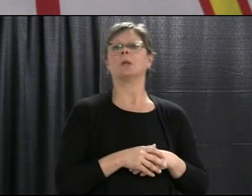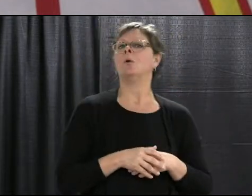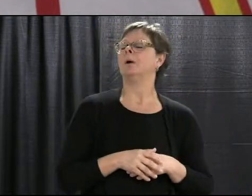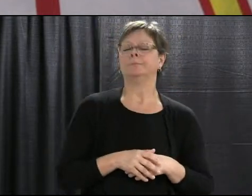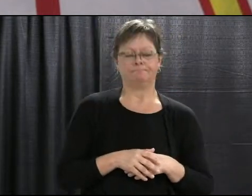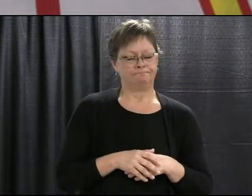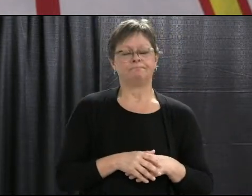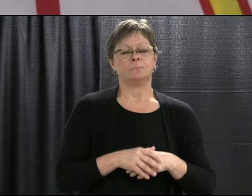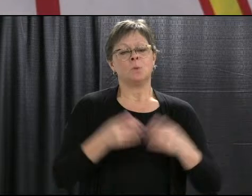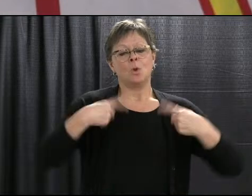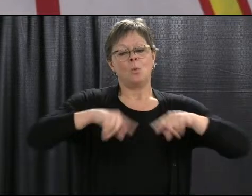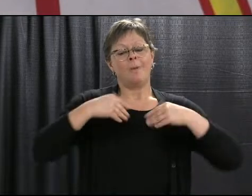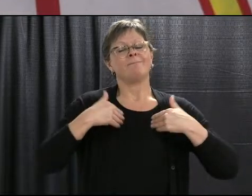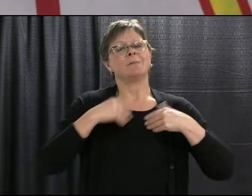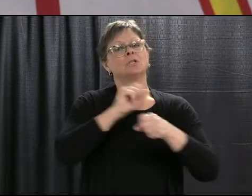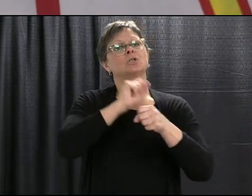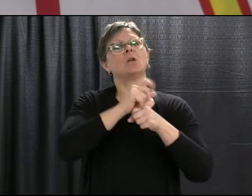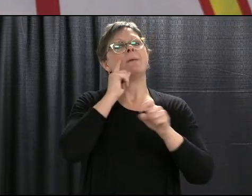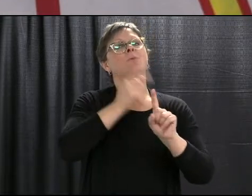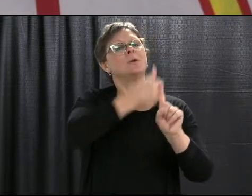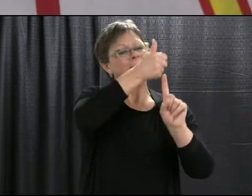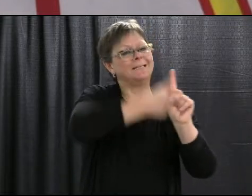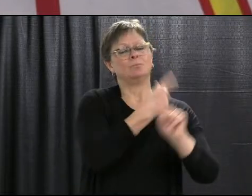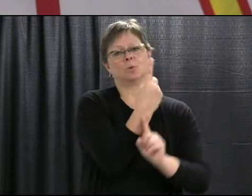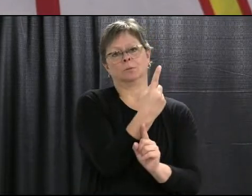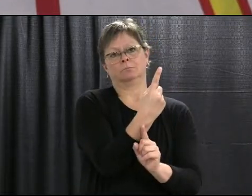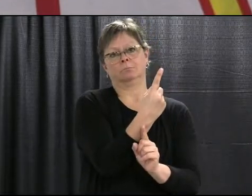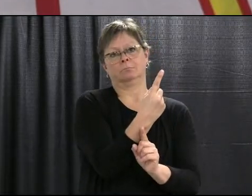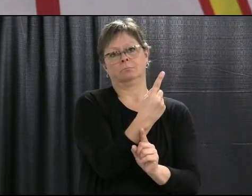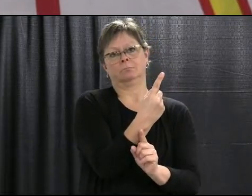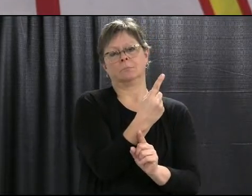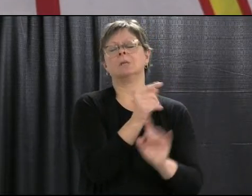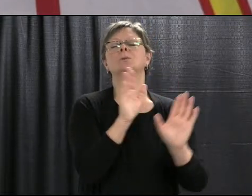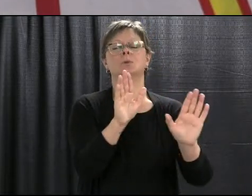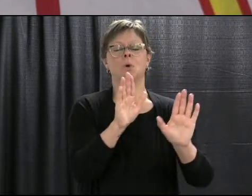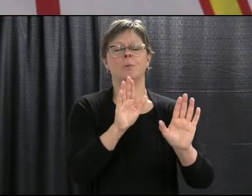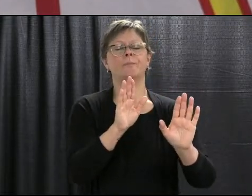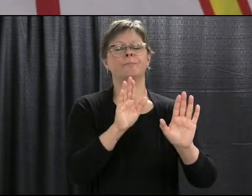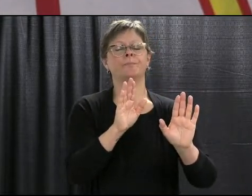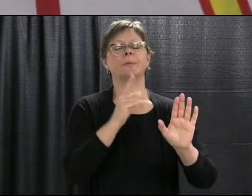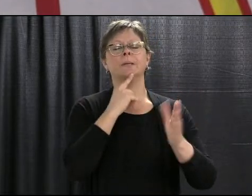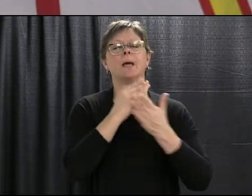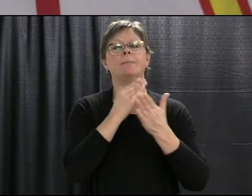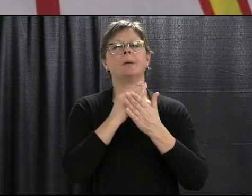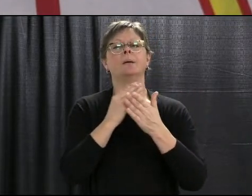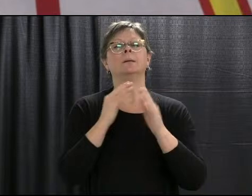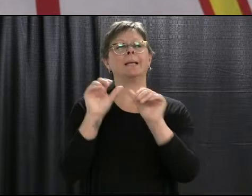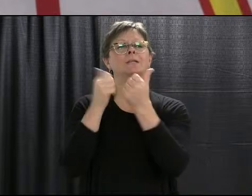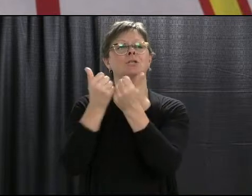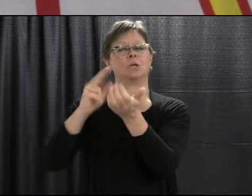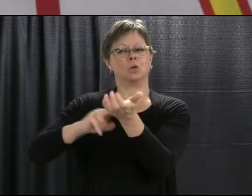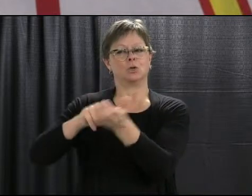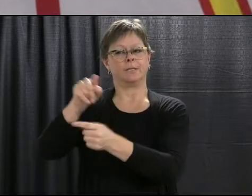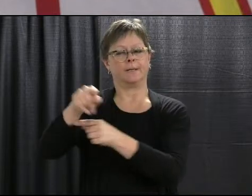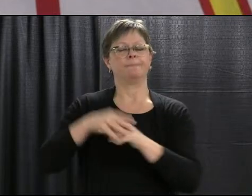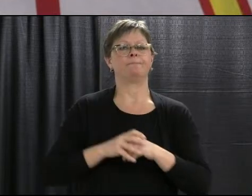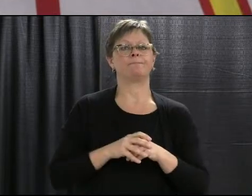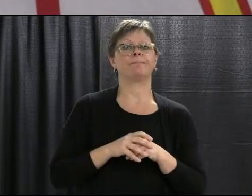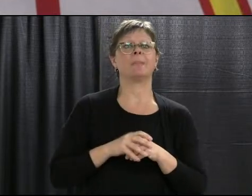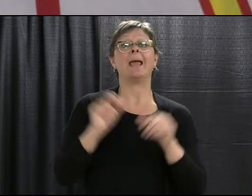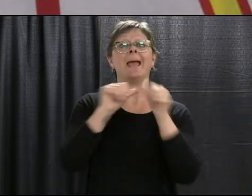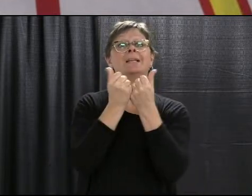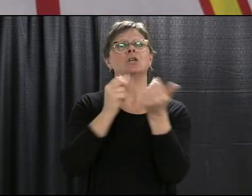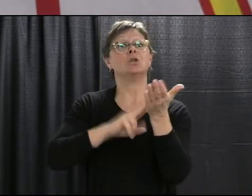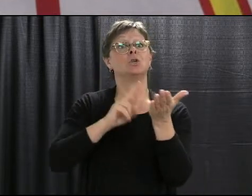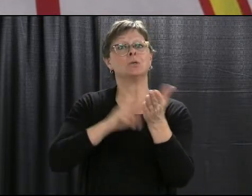them. And let me put it in context by talking about agency nursing. At the peak of agency